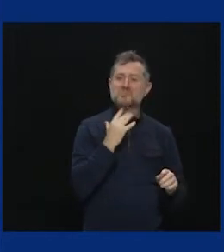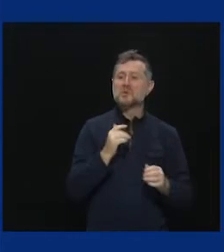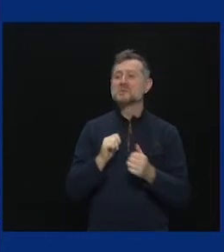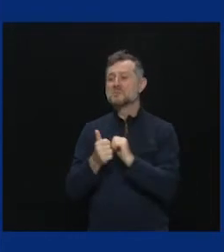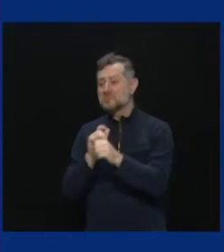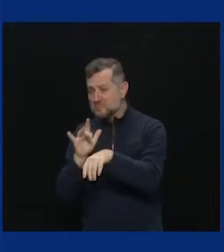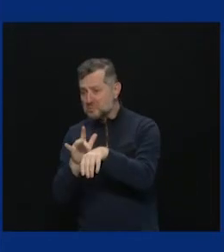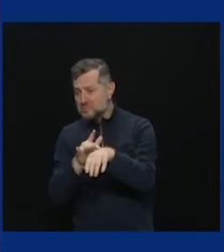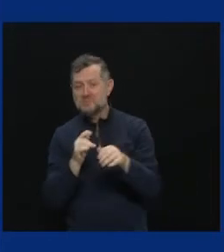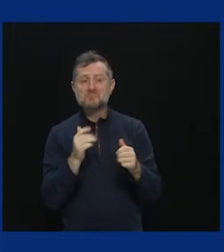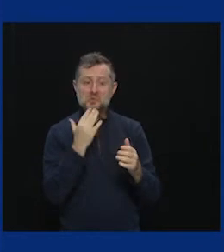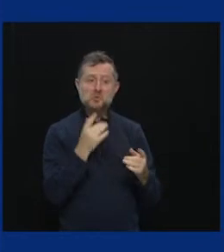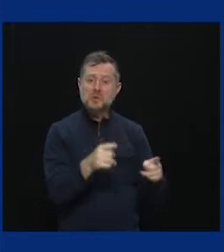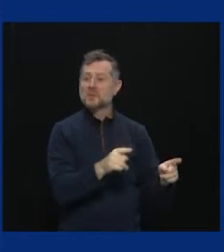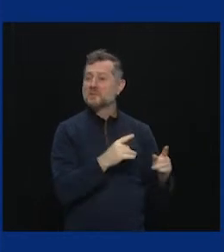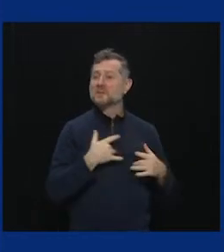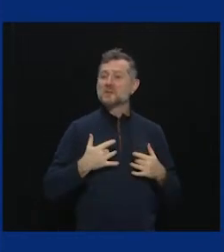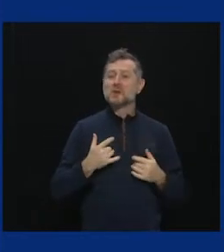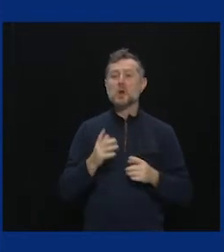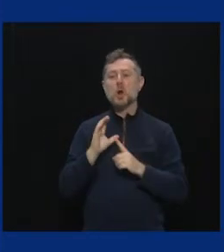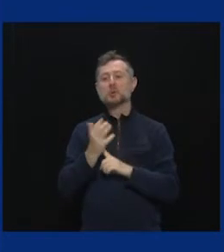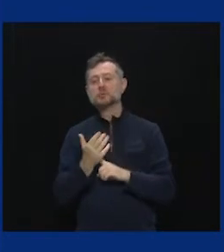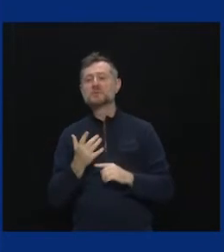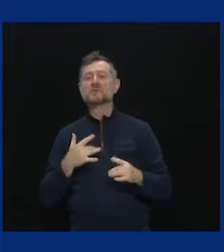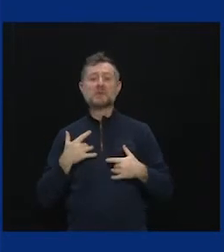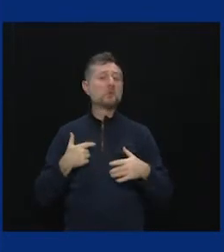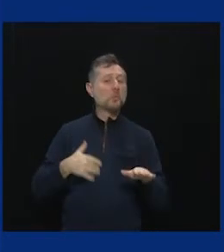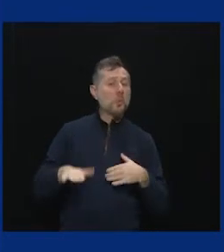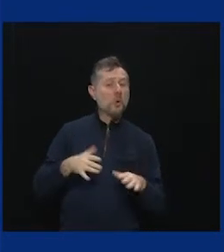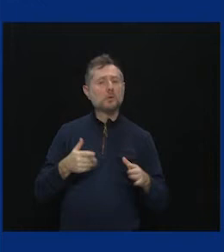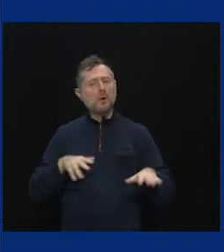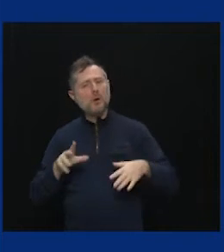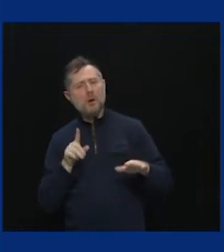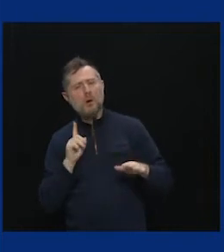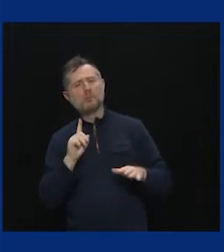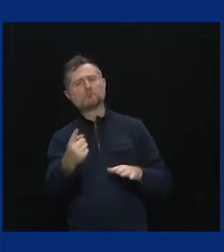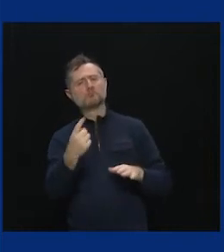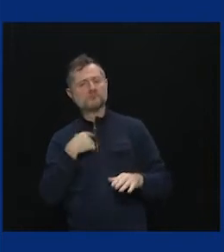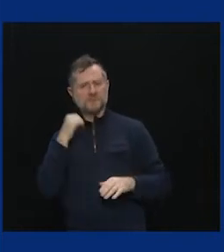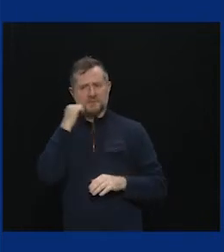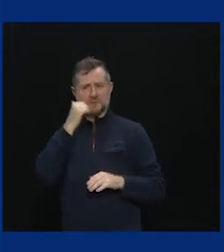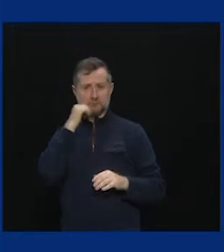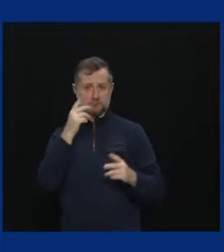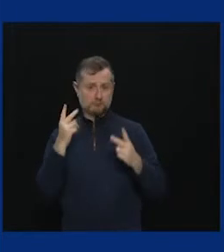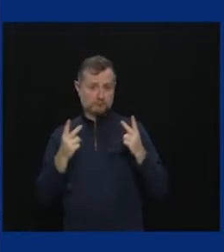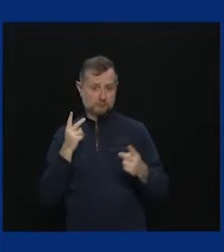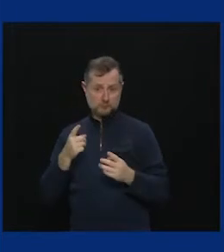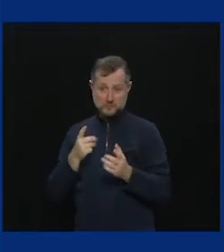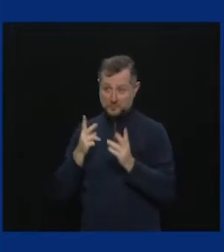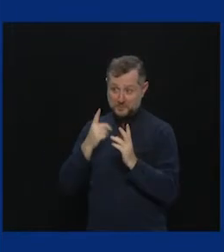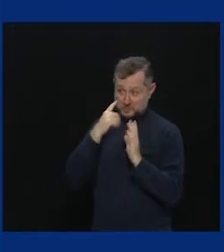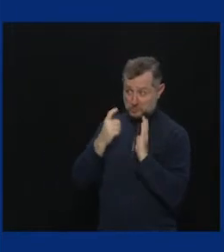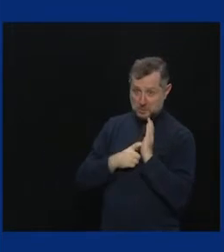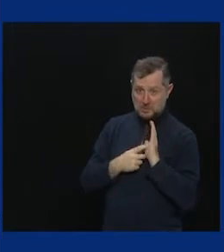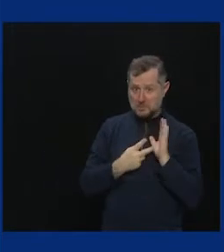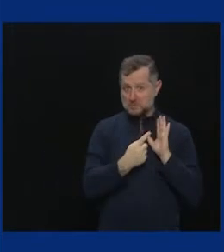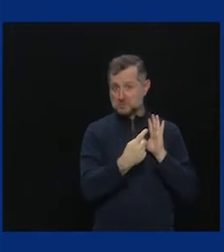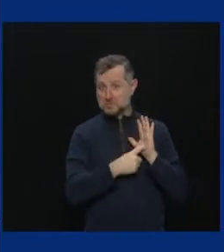lot of the culturals. I literally walk the streets of New York every single day just to see if anybody recognizes me. Sometimes they do, sometimes it's good, sometimes it's